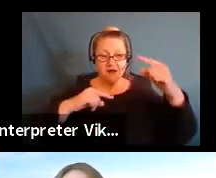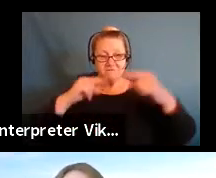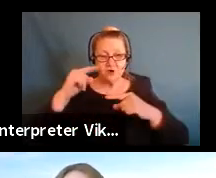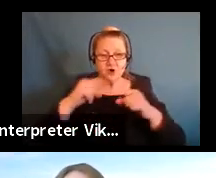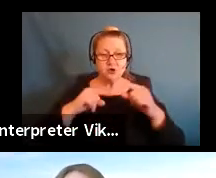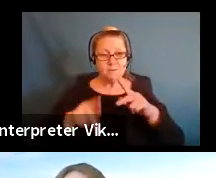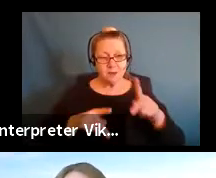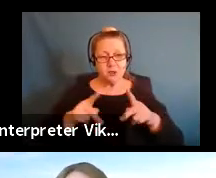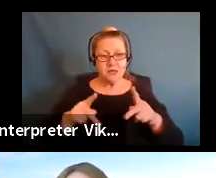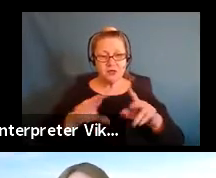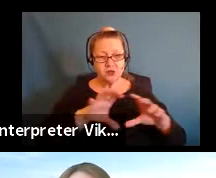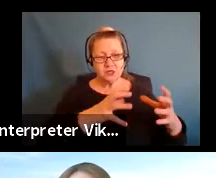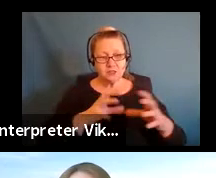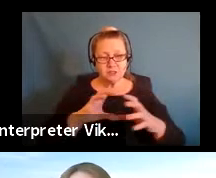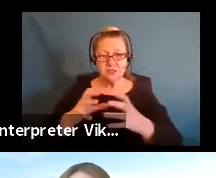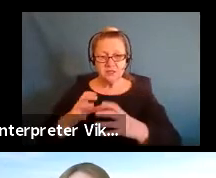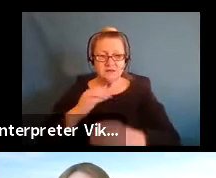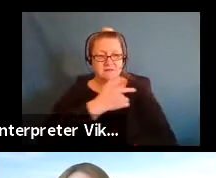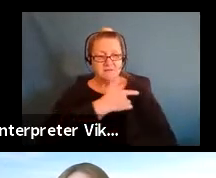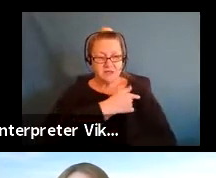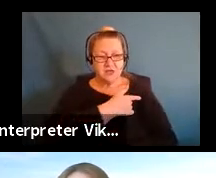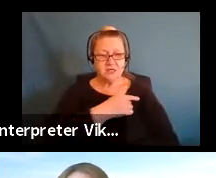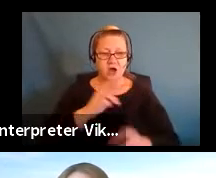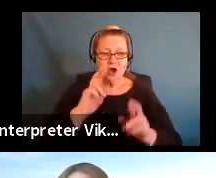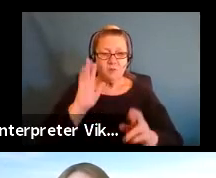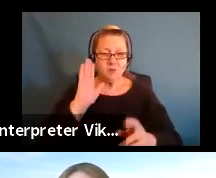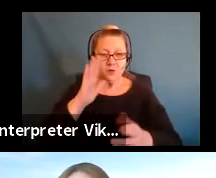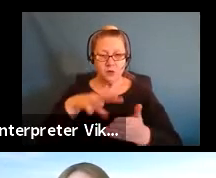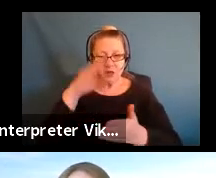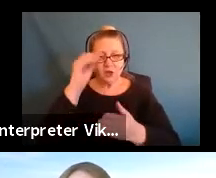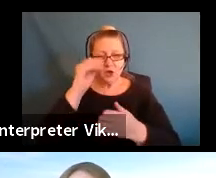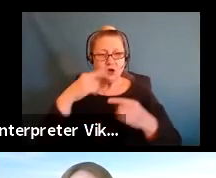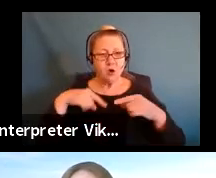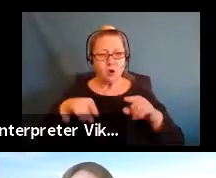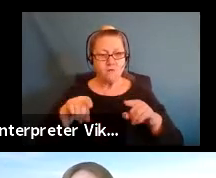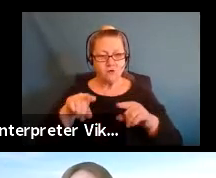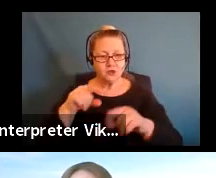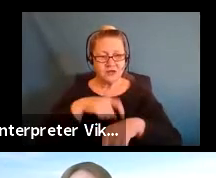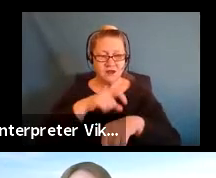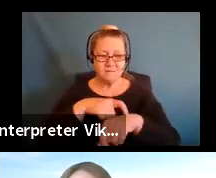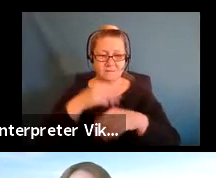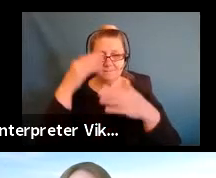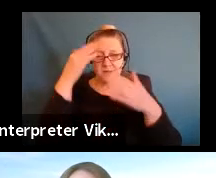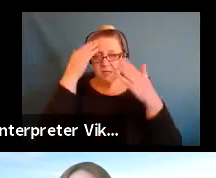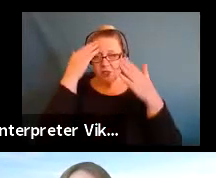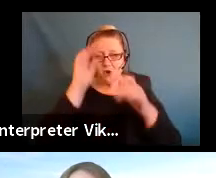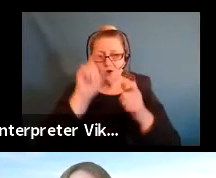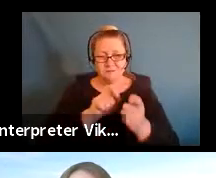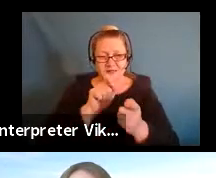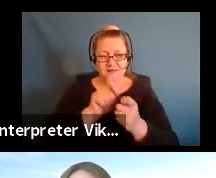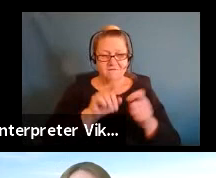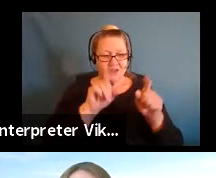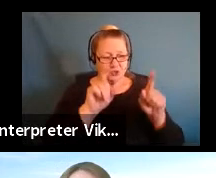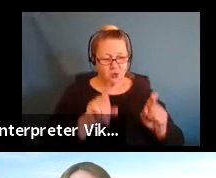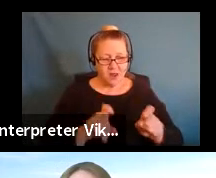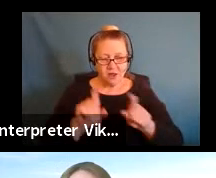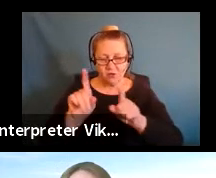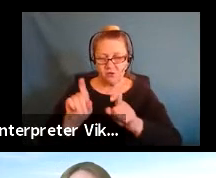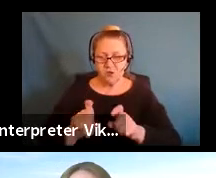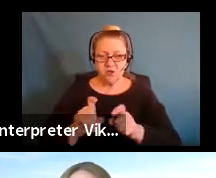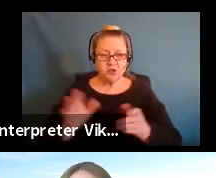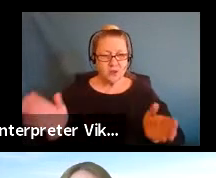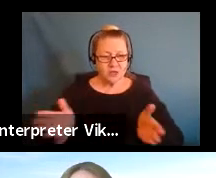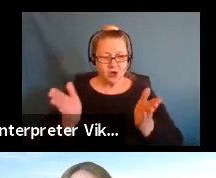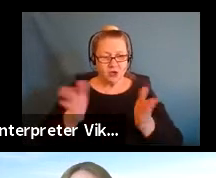being vaccinated. So again, I hope we will learn over time. I'm not aware of any specific trials to encourage enrollment in, although I